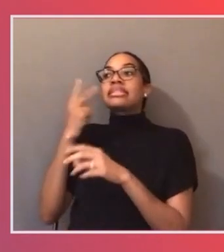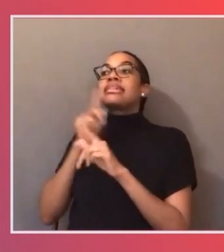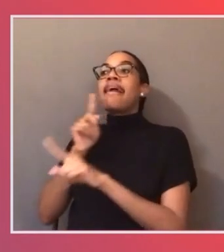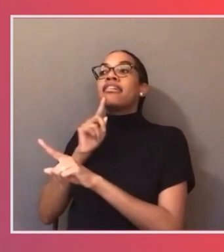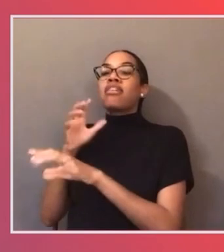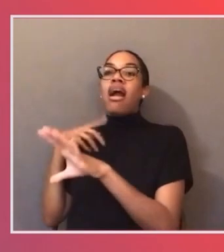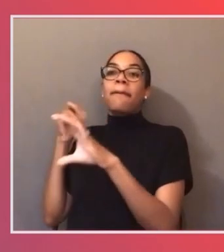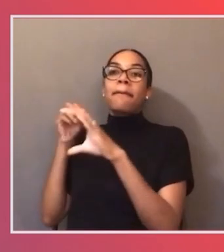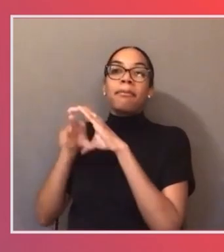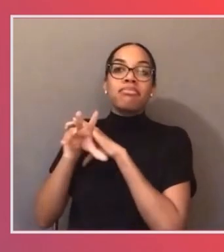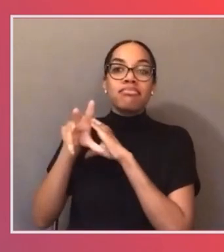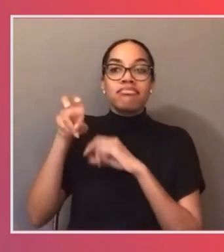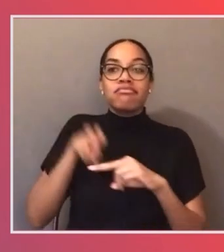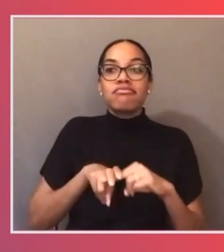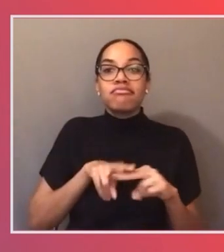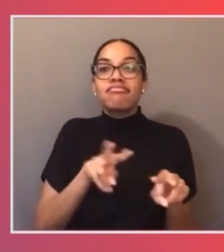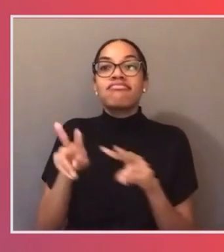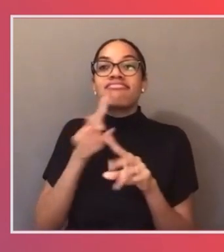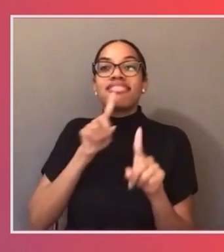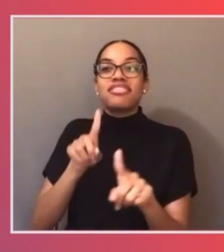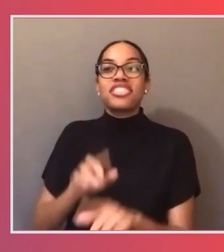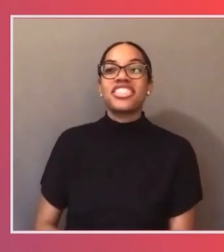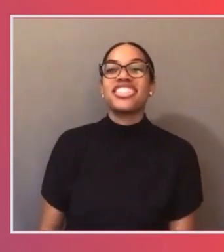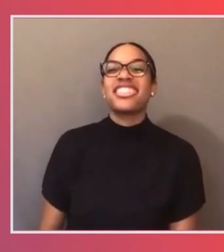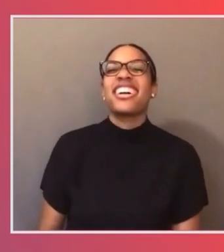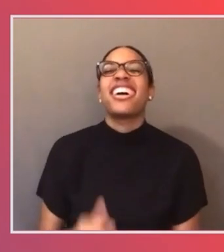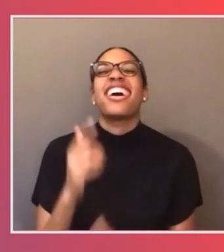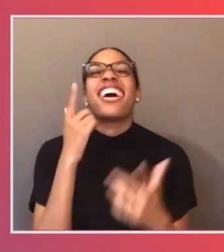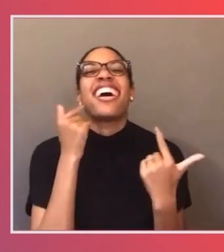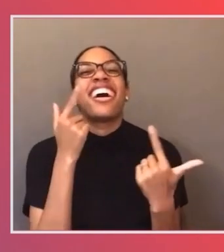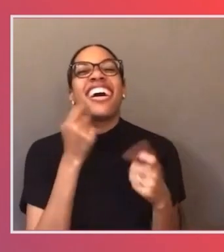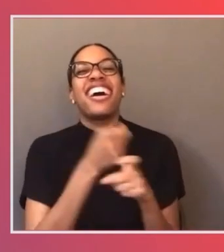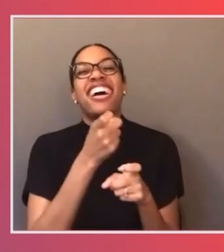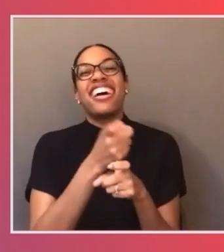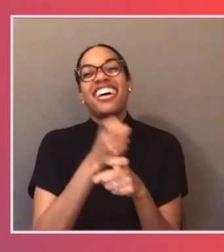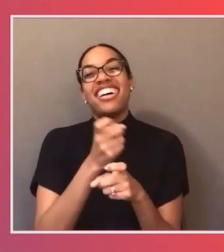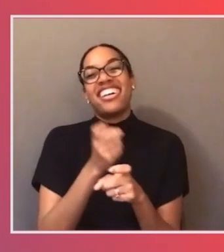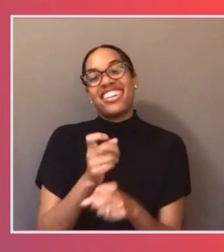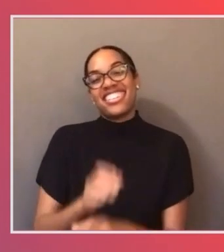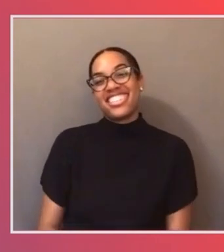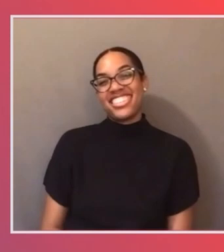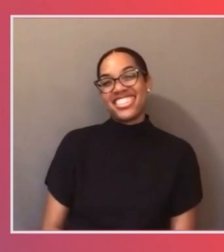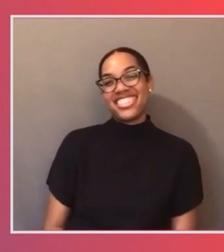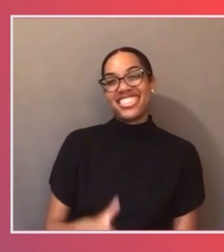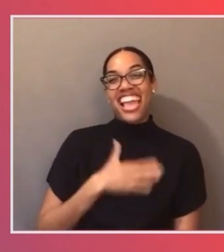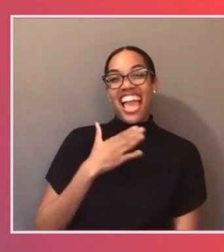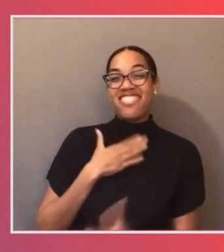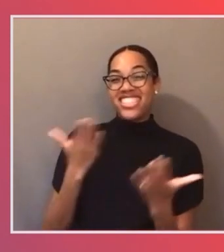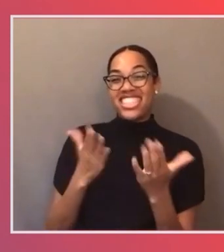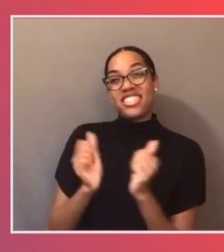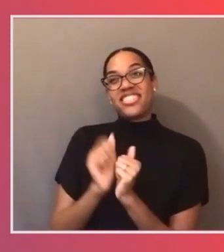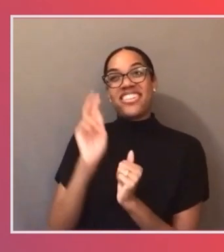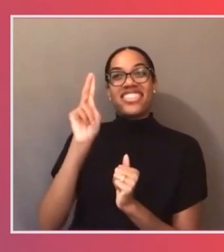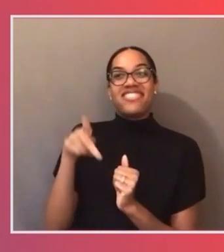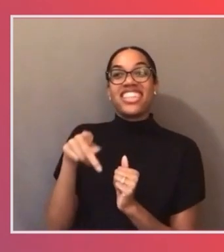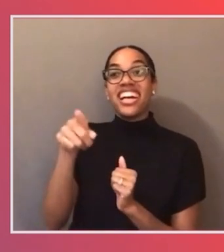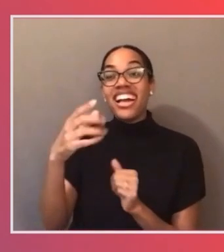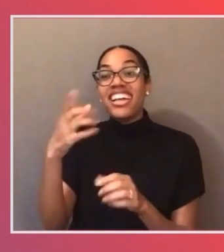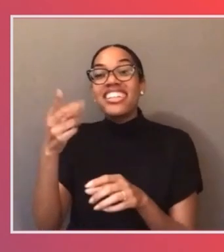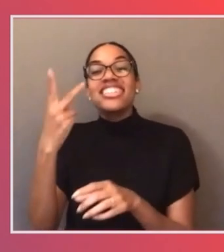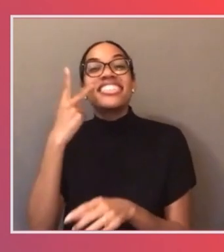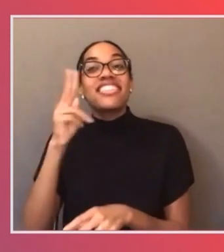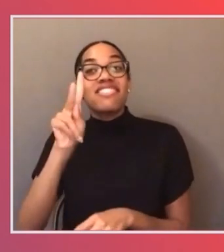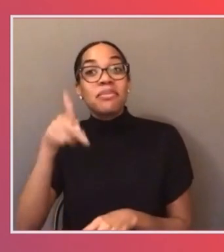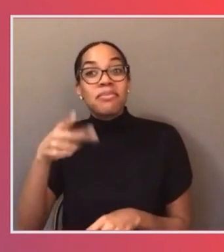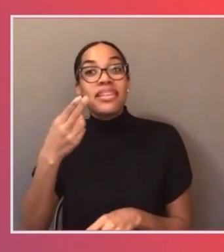Oh, We it's know so you're getting exciting to be here with the VP. I'm glad you survived the use of those stones, Oh my